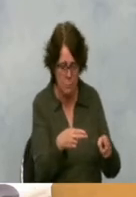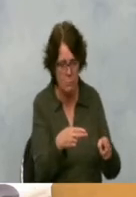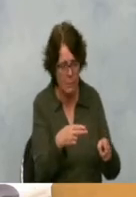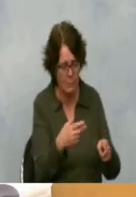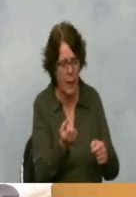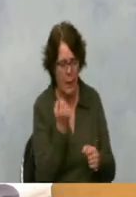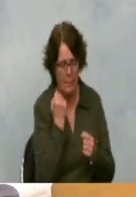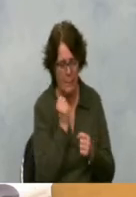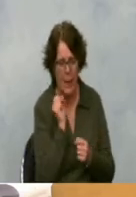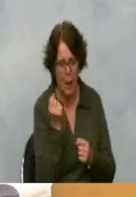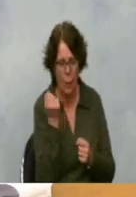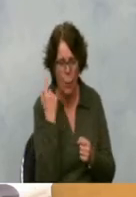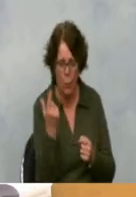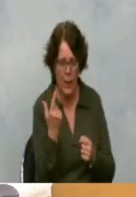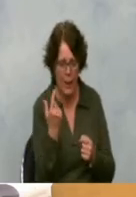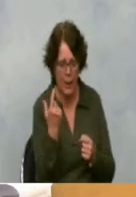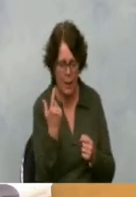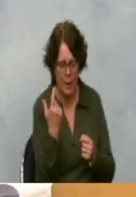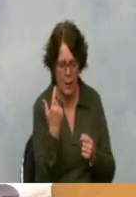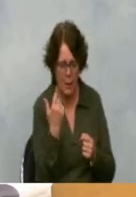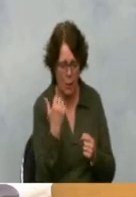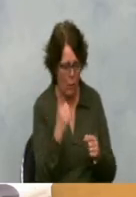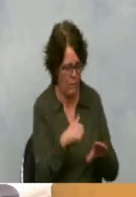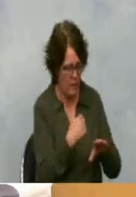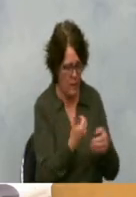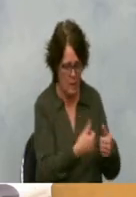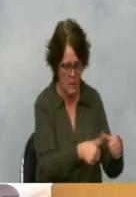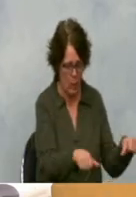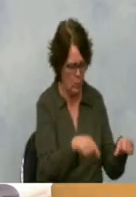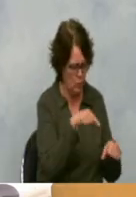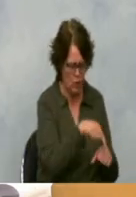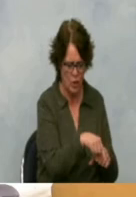folly of putting in place a solution that isn't going to be